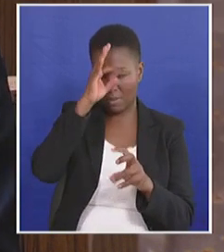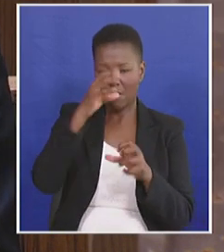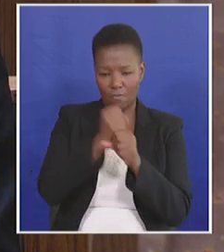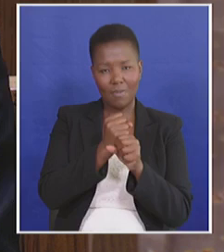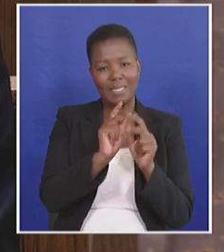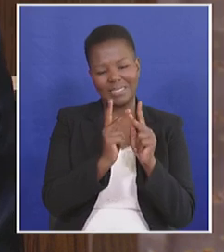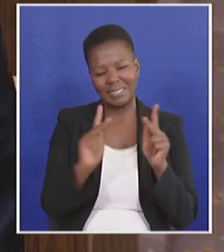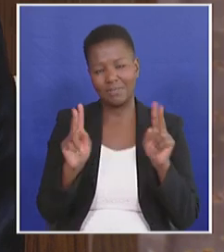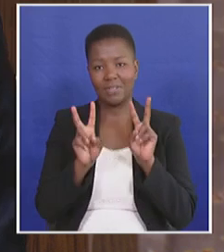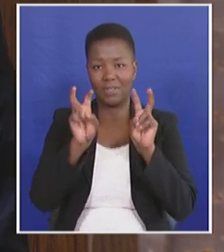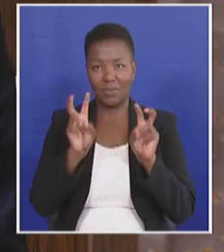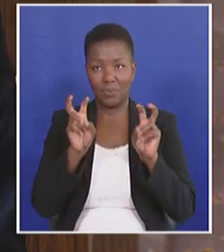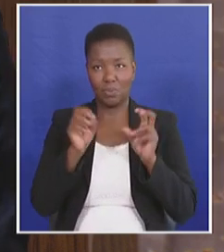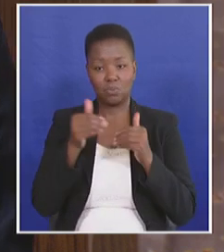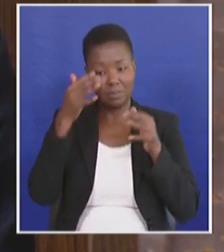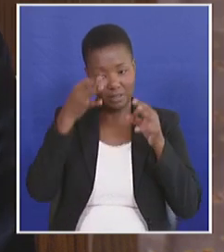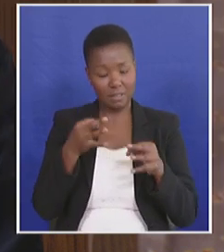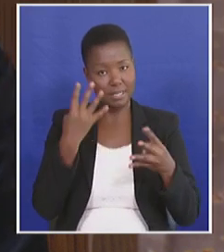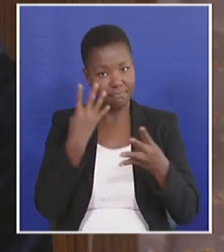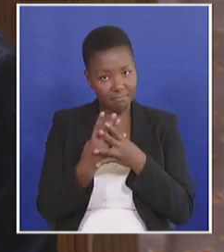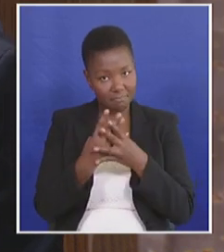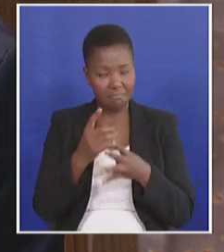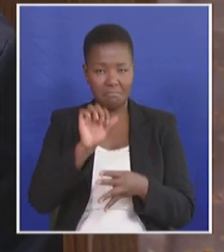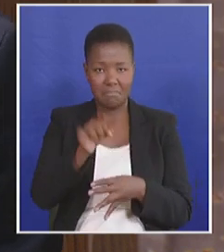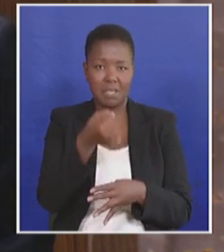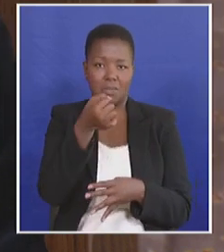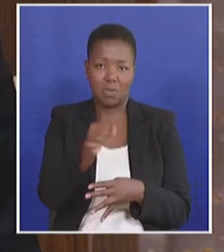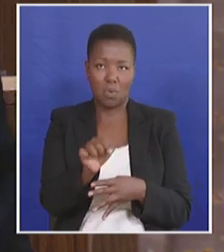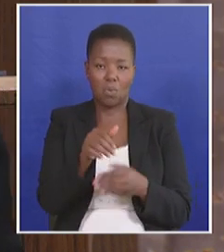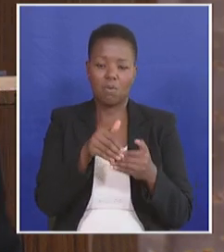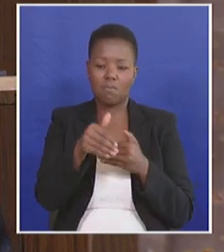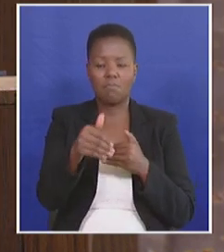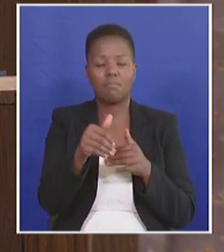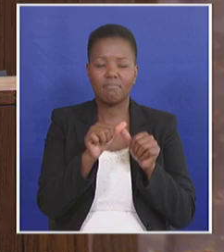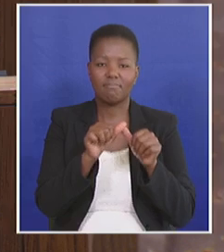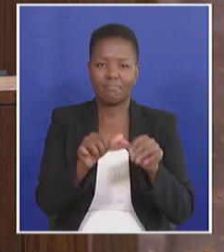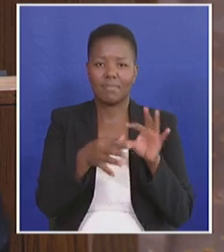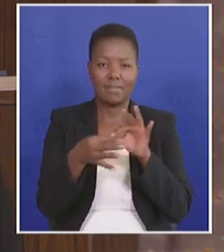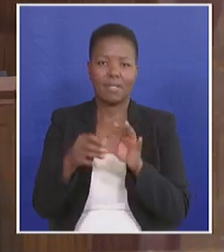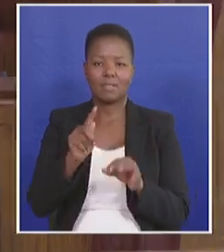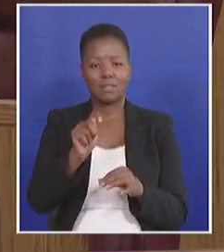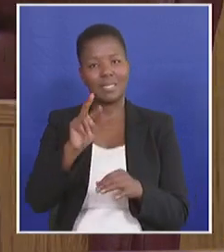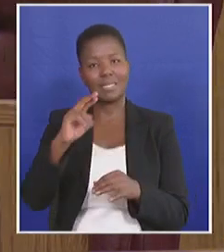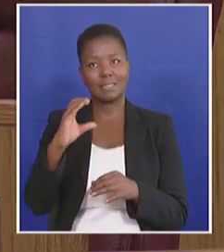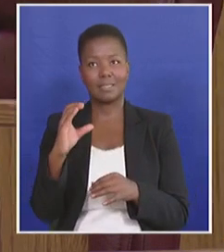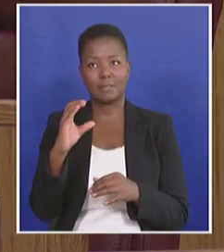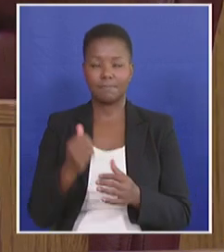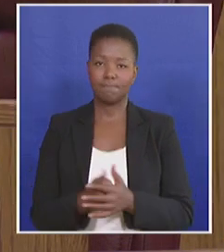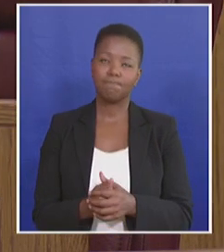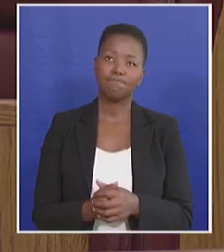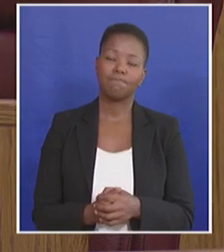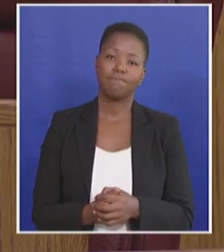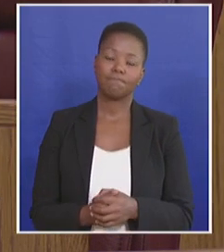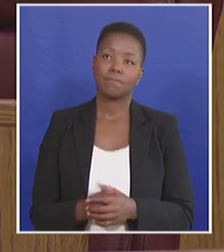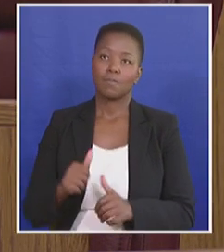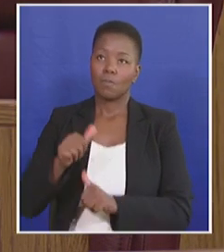where decisions whether to prosecute or not still have to be taken. That's 7 TRC-related matters. Thank you. Thank you, Honourable Deputy